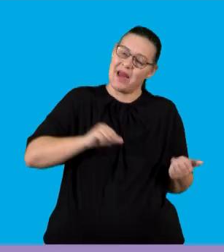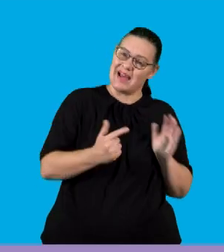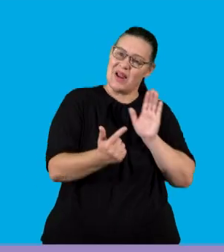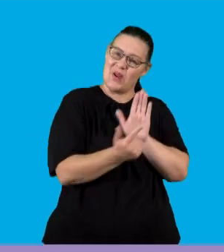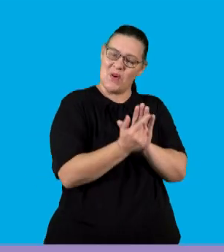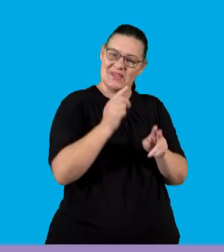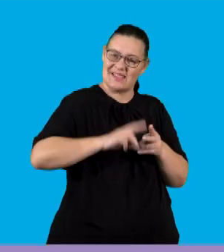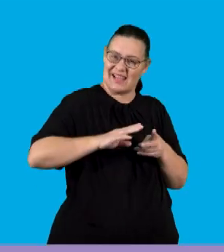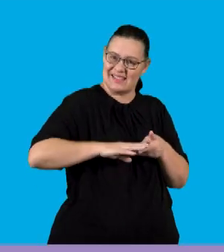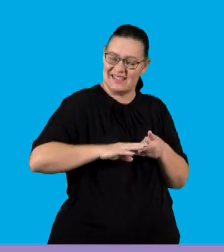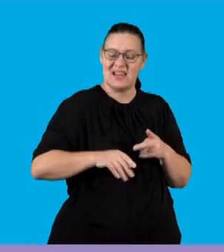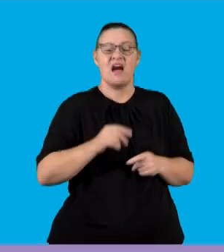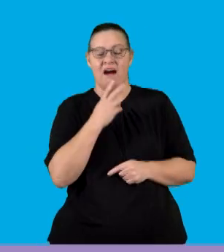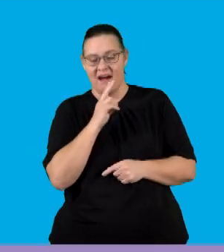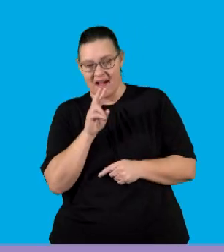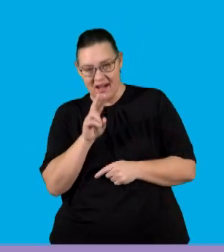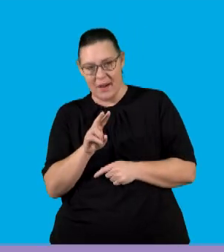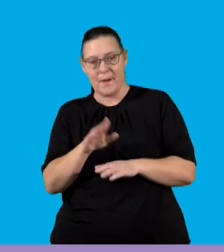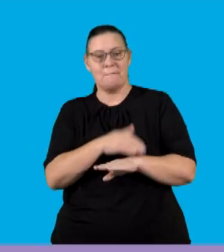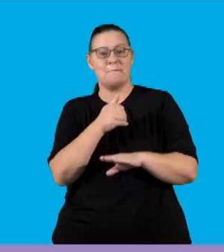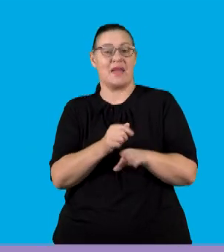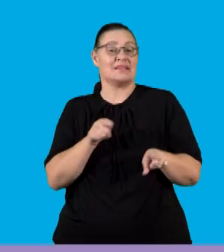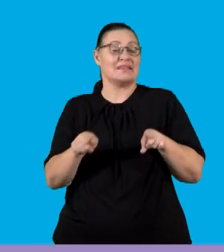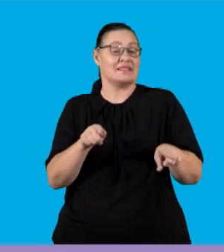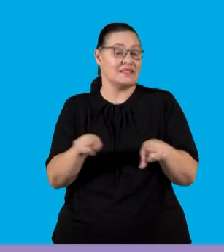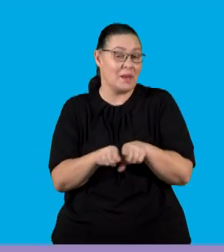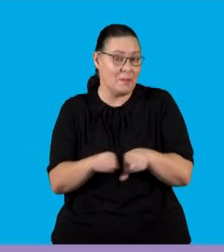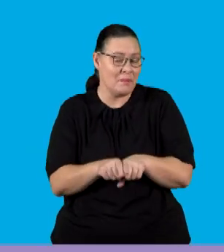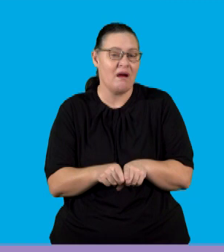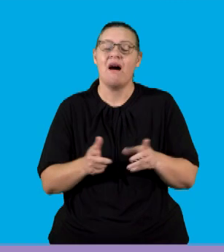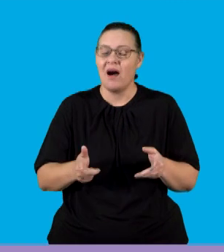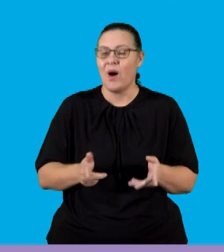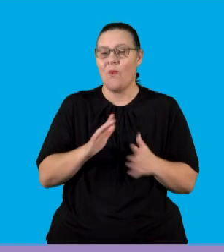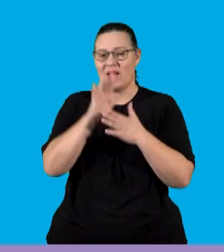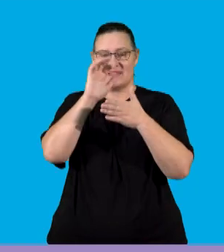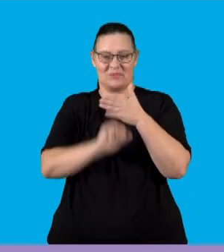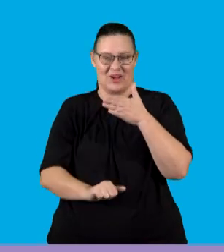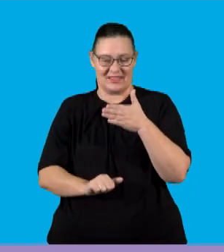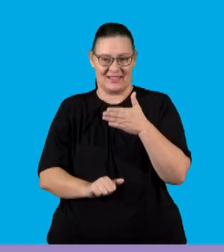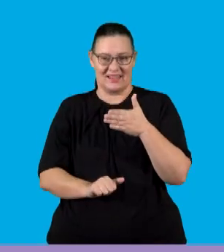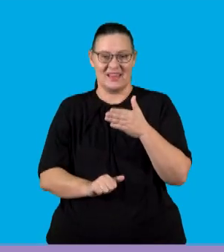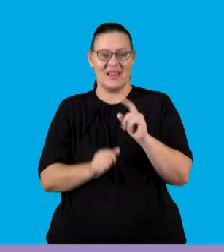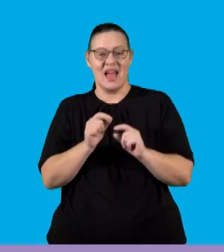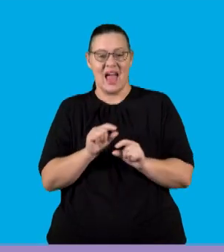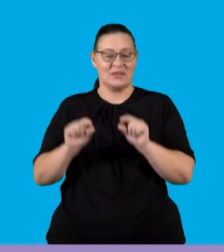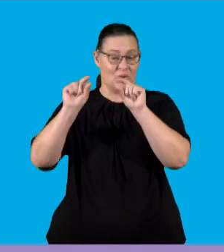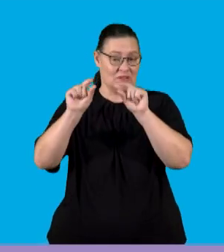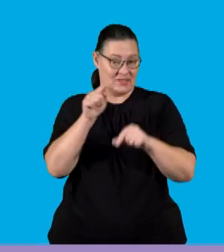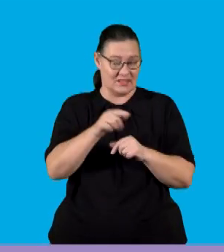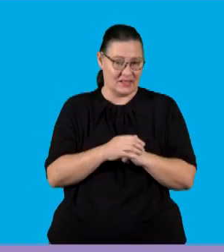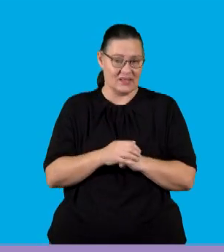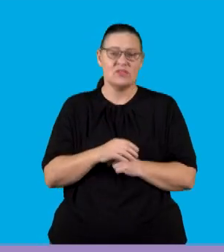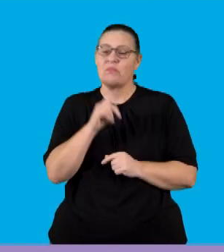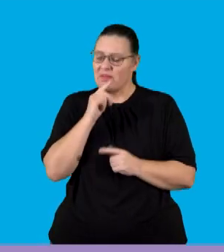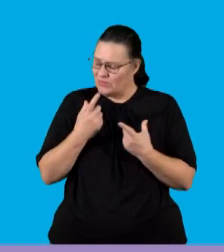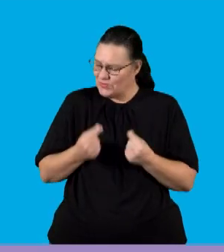of exponents, then we know that if the base is the same, then we are going to subtract the exponents. So that is exactly